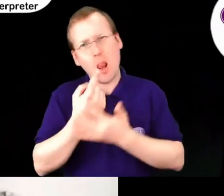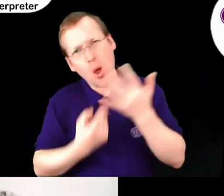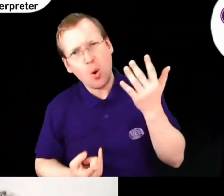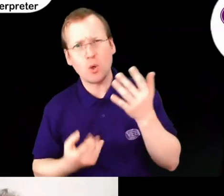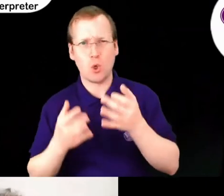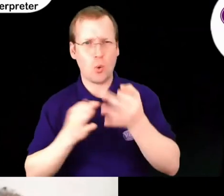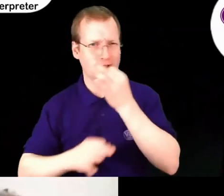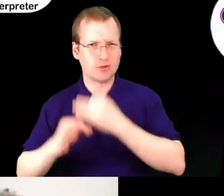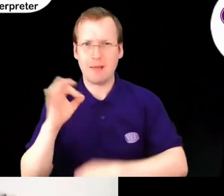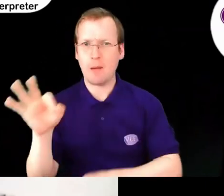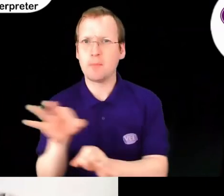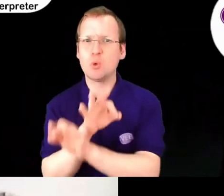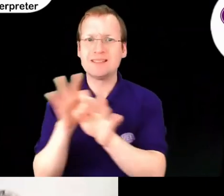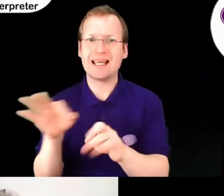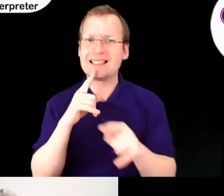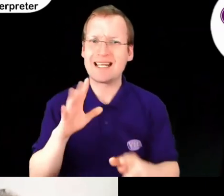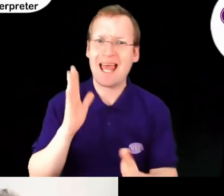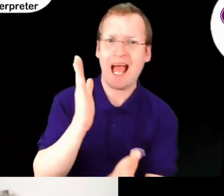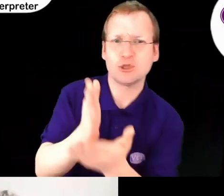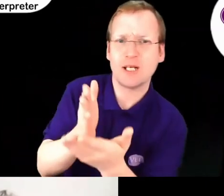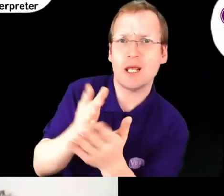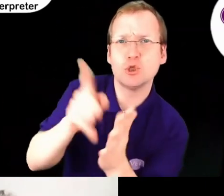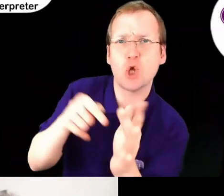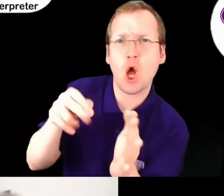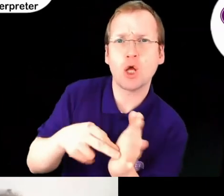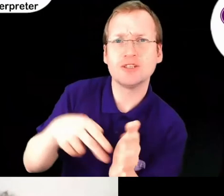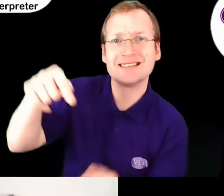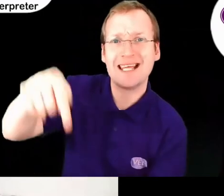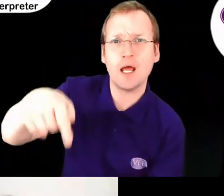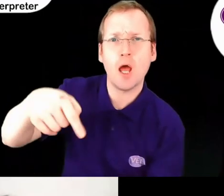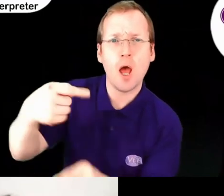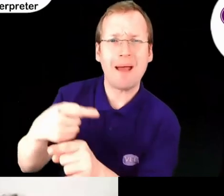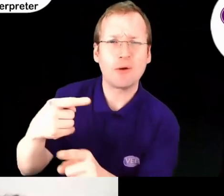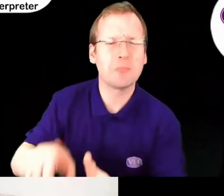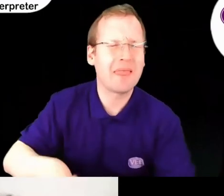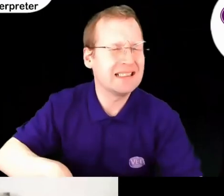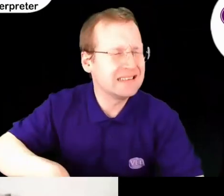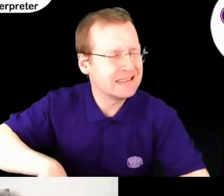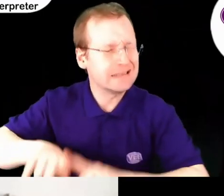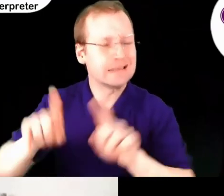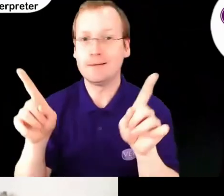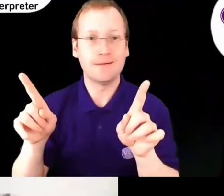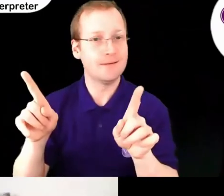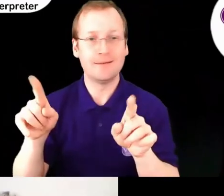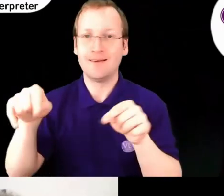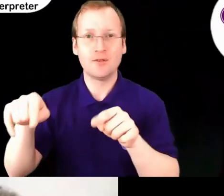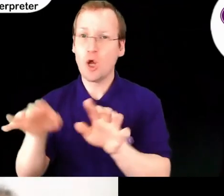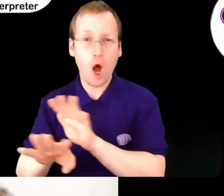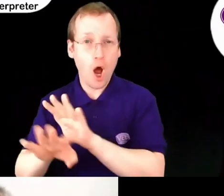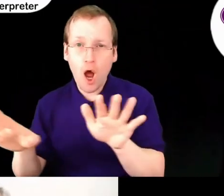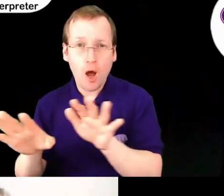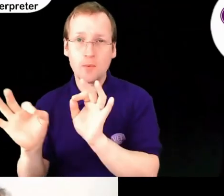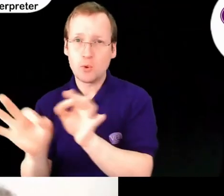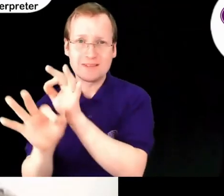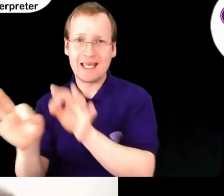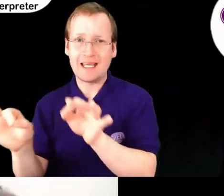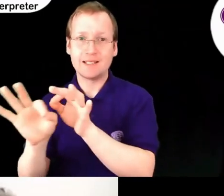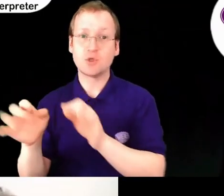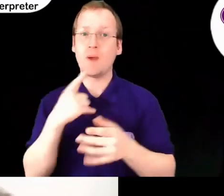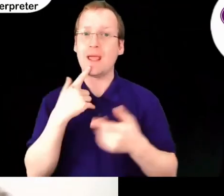And he eventually said, actually, you know, John's here about something else other than music. So we